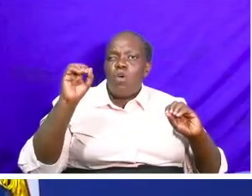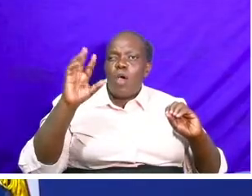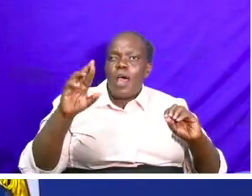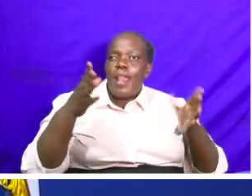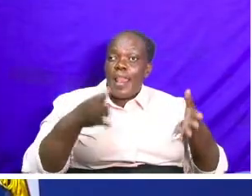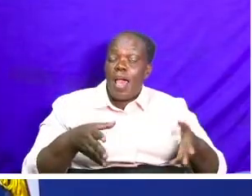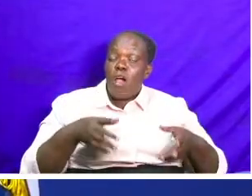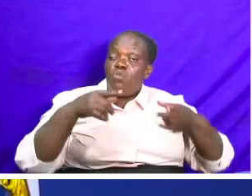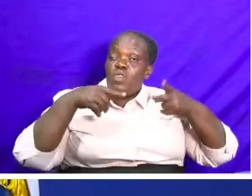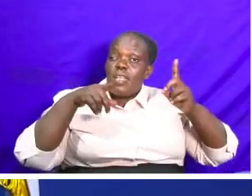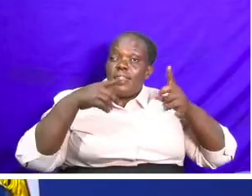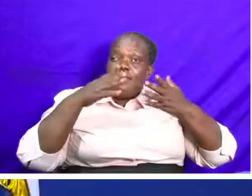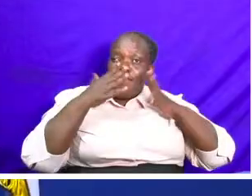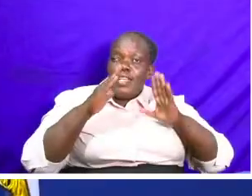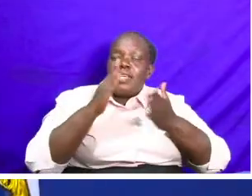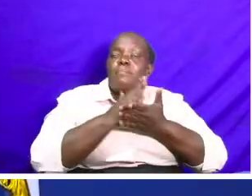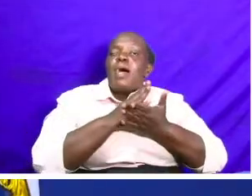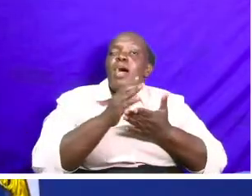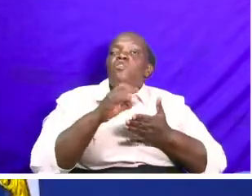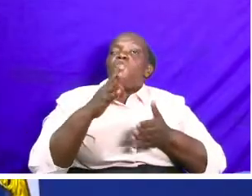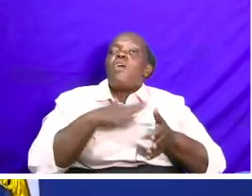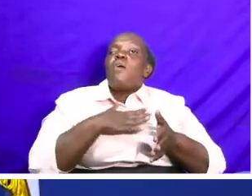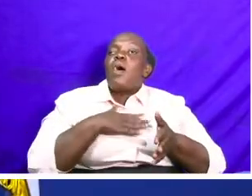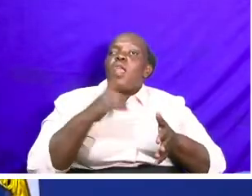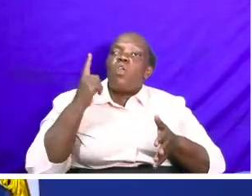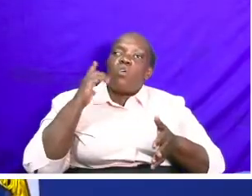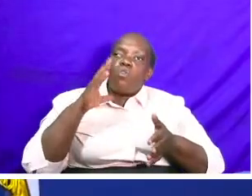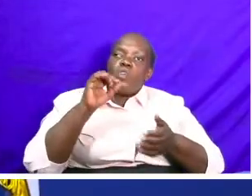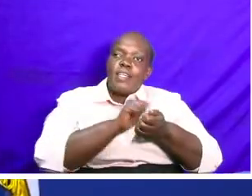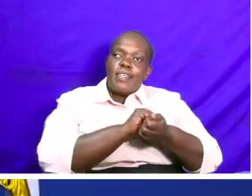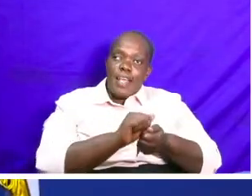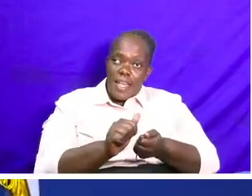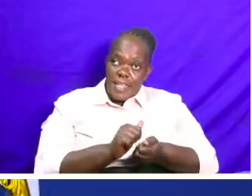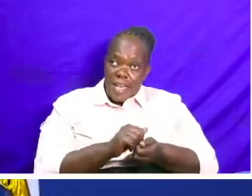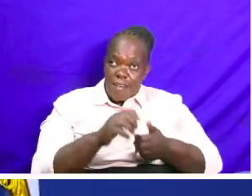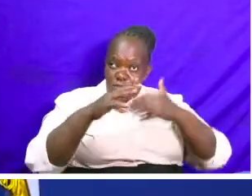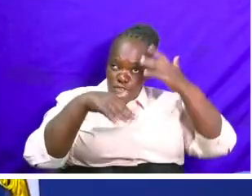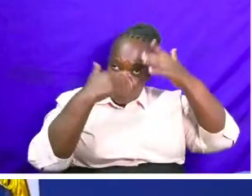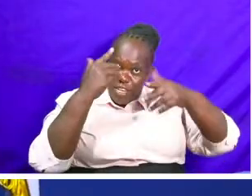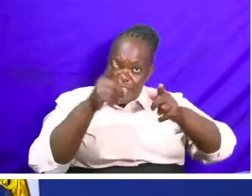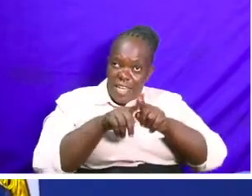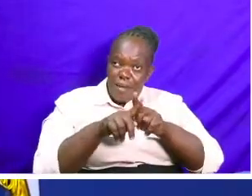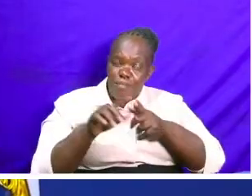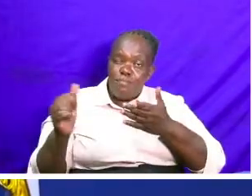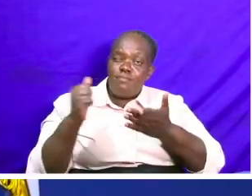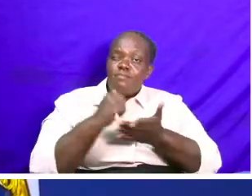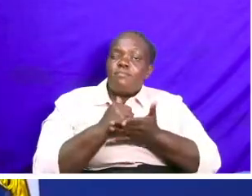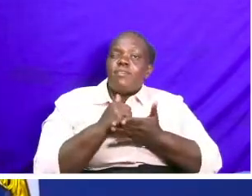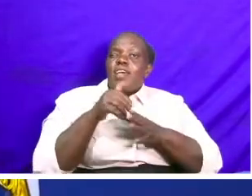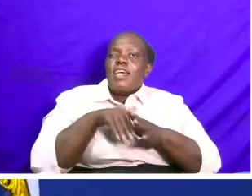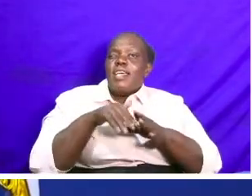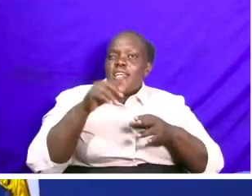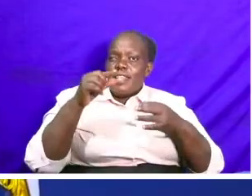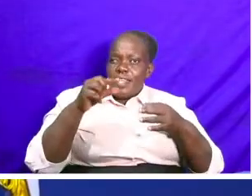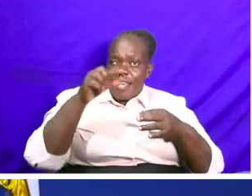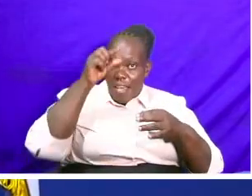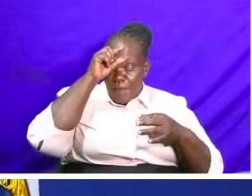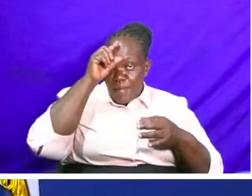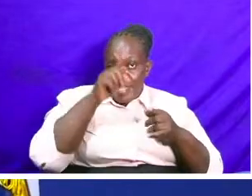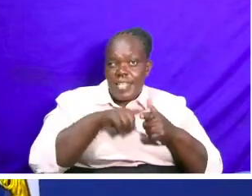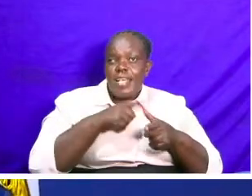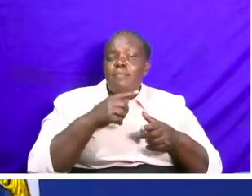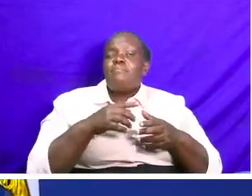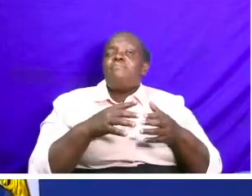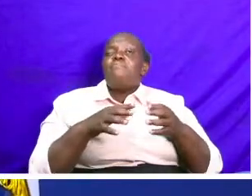it's now part of our laws. It is going to ensure that disaster professionals are also recruited in government, and that we don't just have knee-jerk